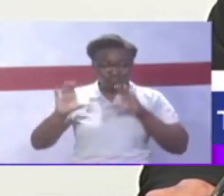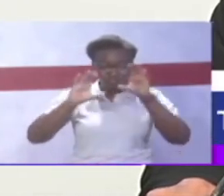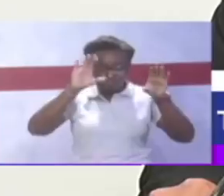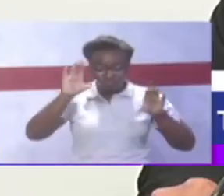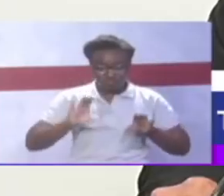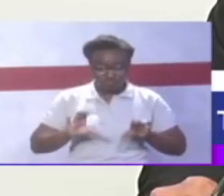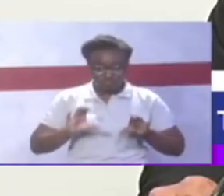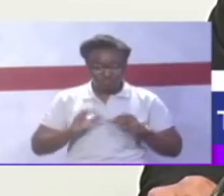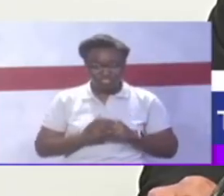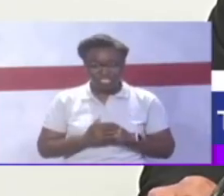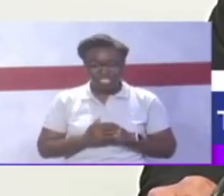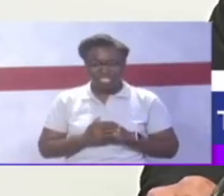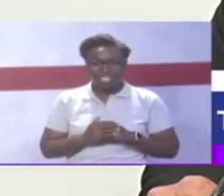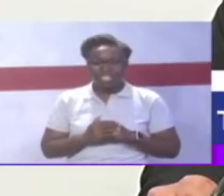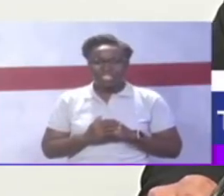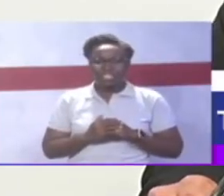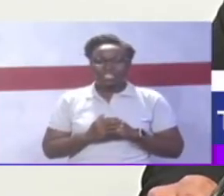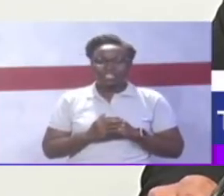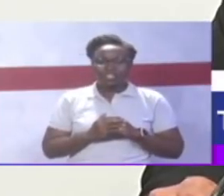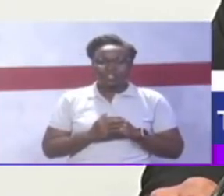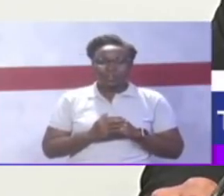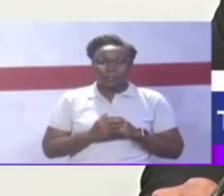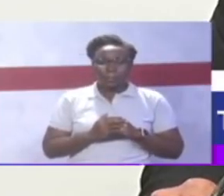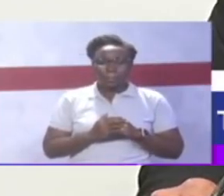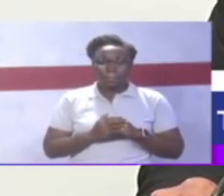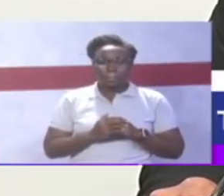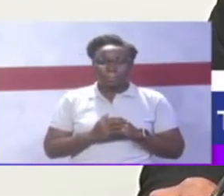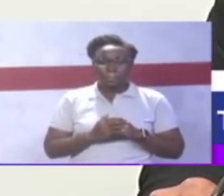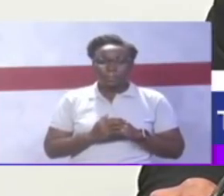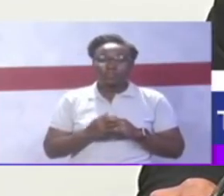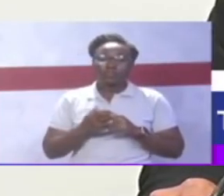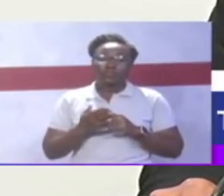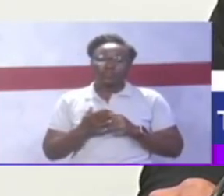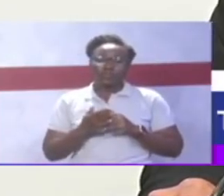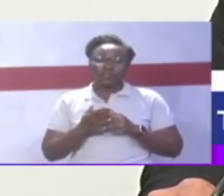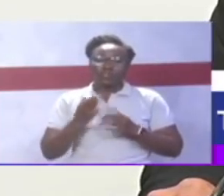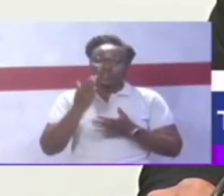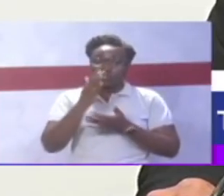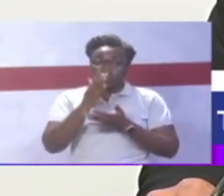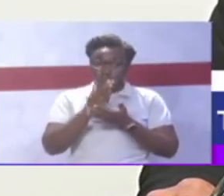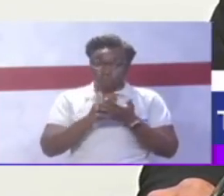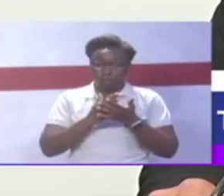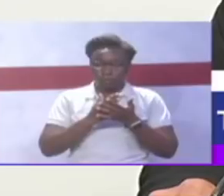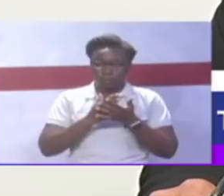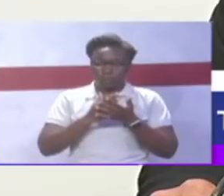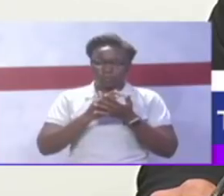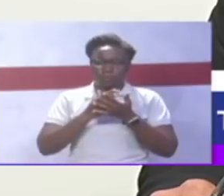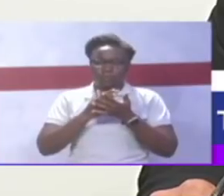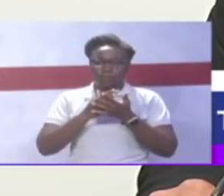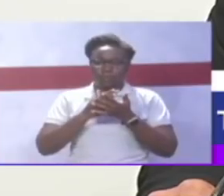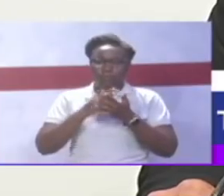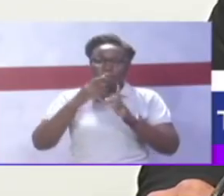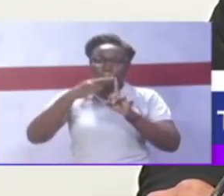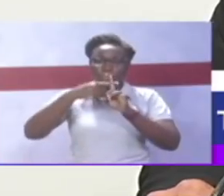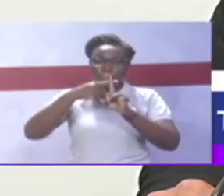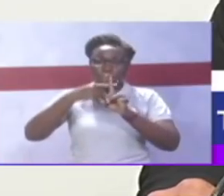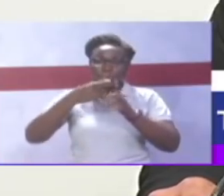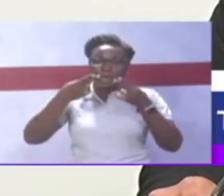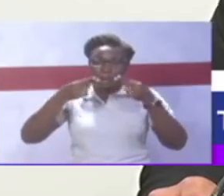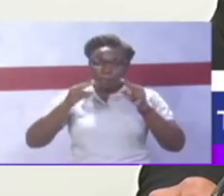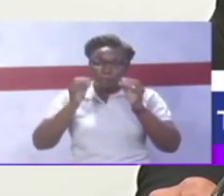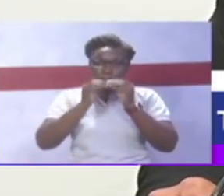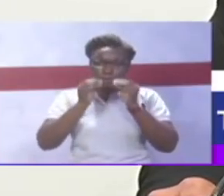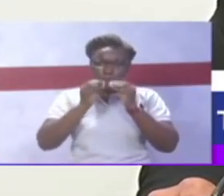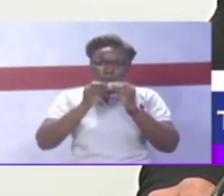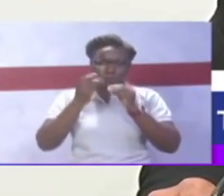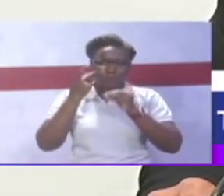So generally speaking, the cases will mirror where you have your positive cases in the country. in terms of it's a small space, so you tend to